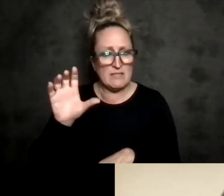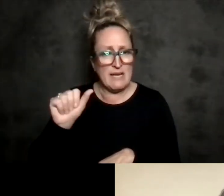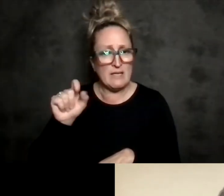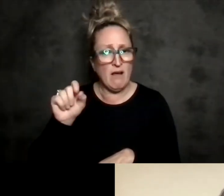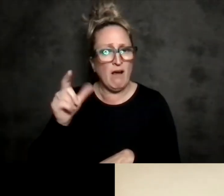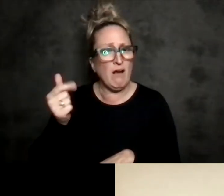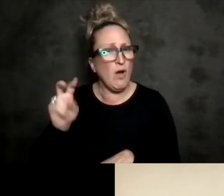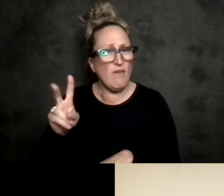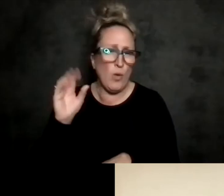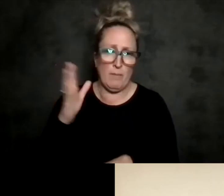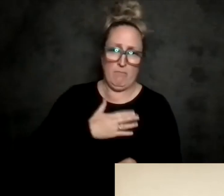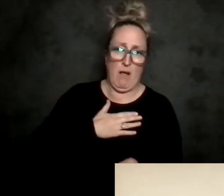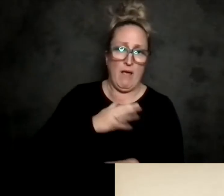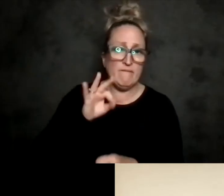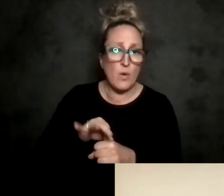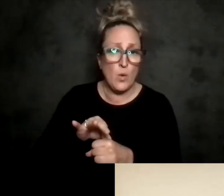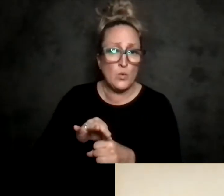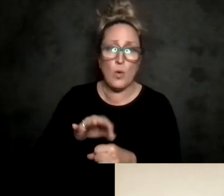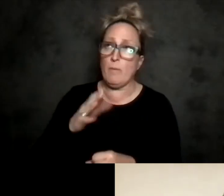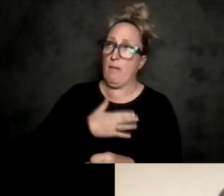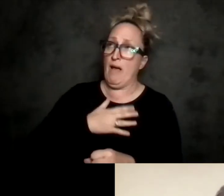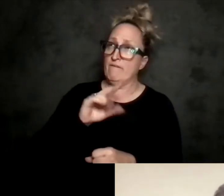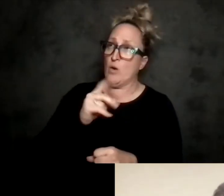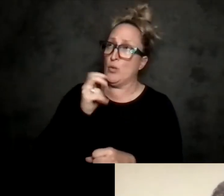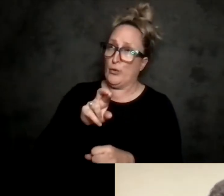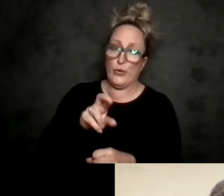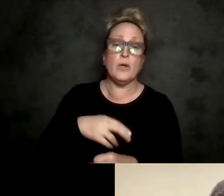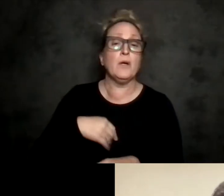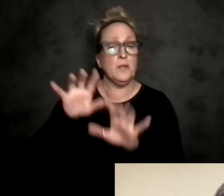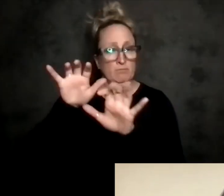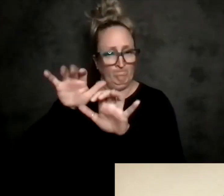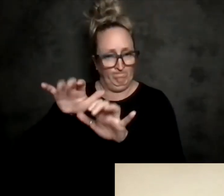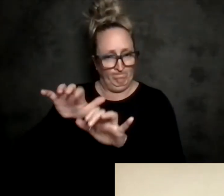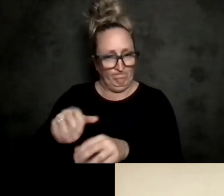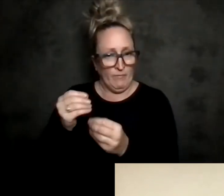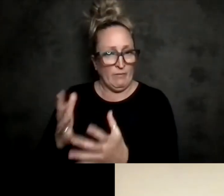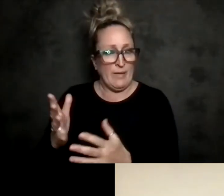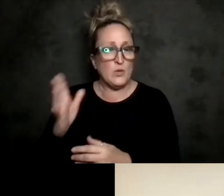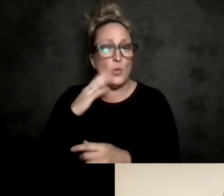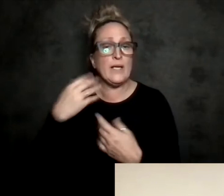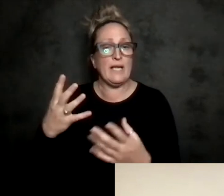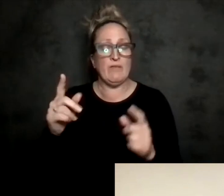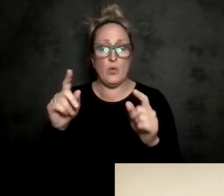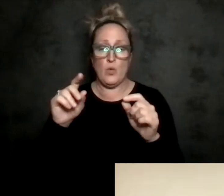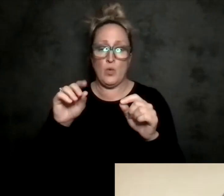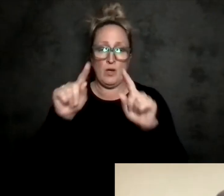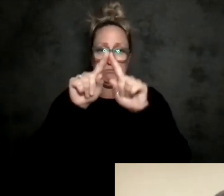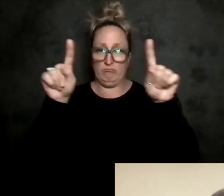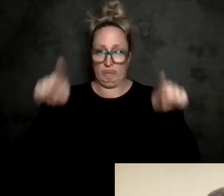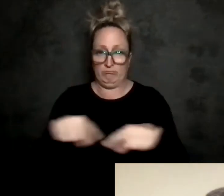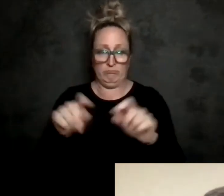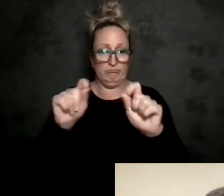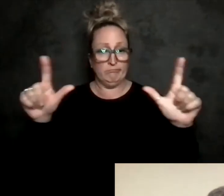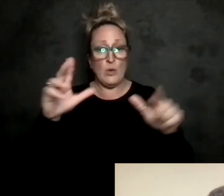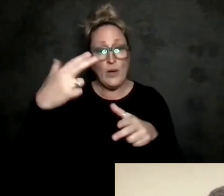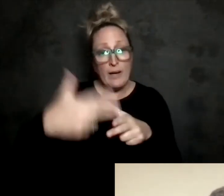mysos.ca.gov or my vote and my voter, and you put in your information. It will give you effectively a screenshot saying, here's